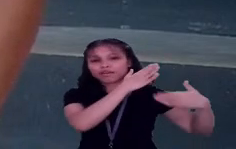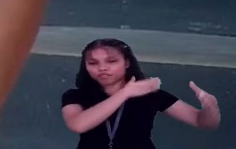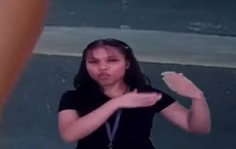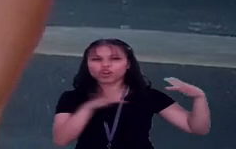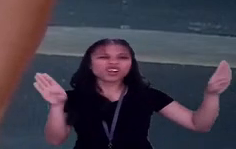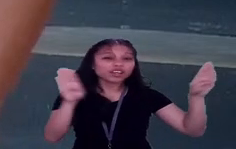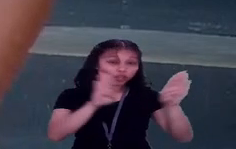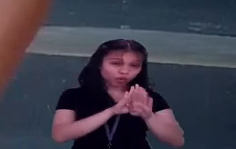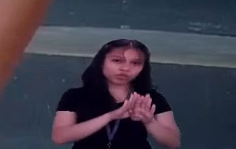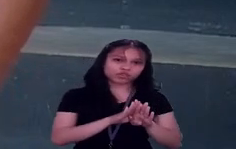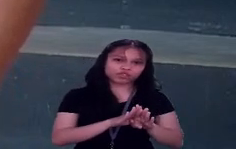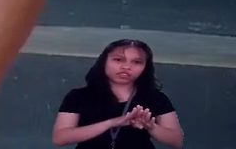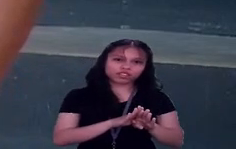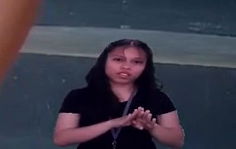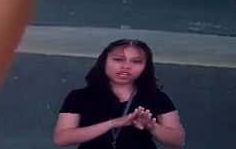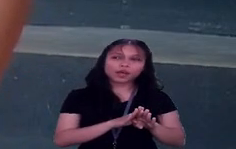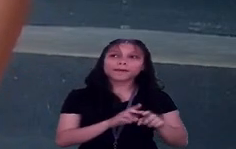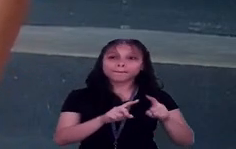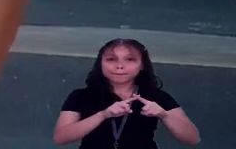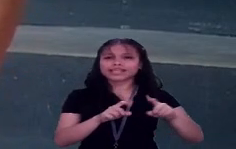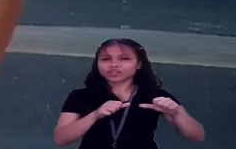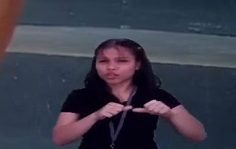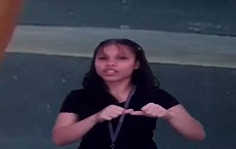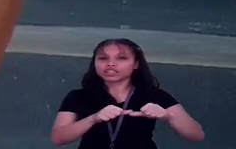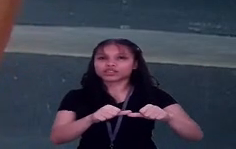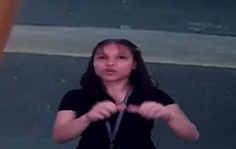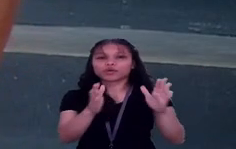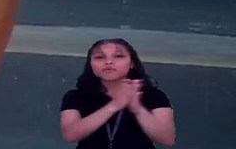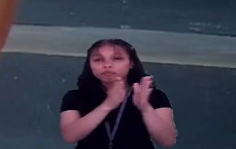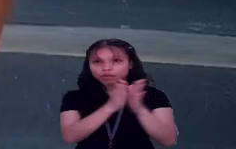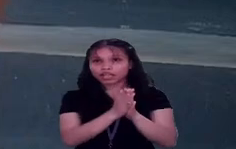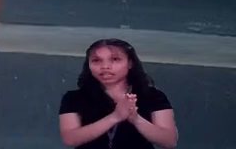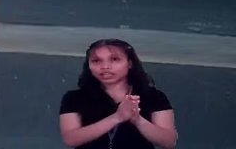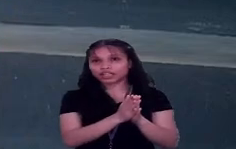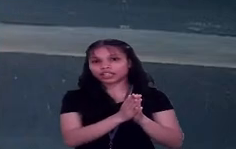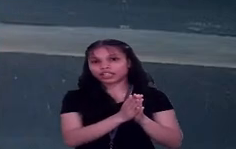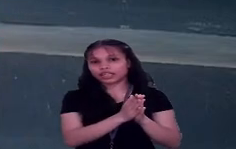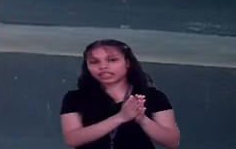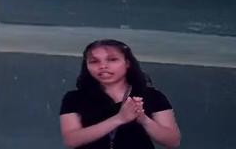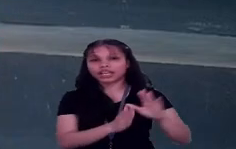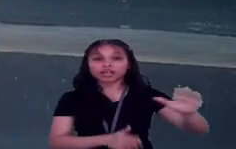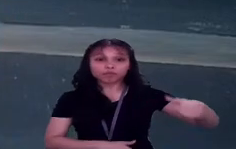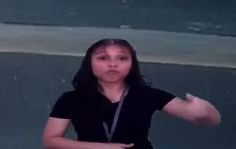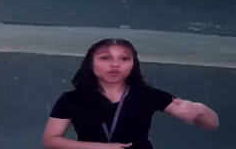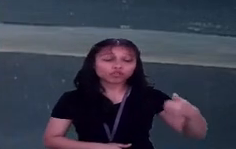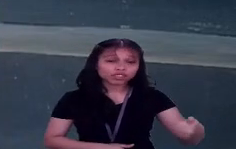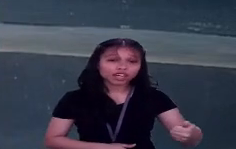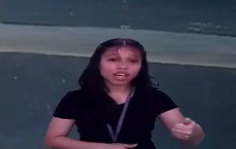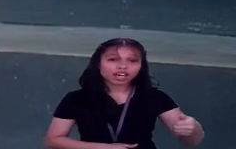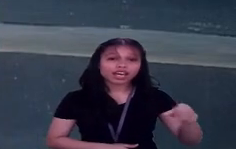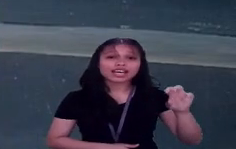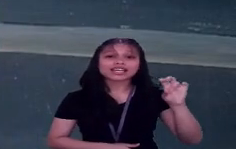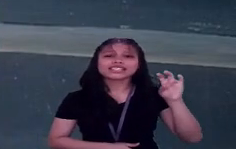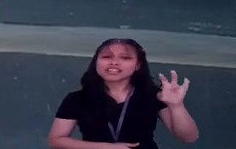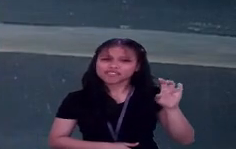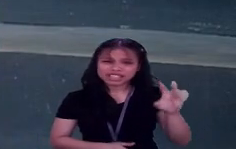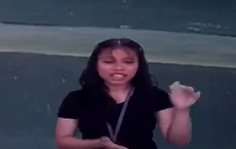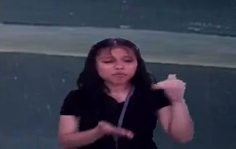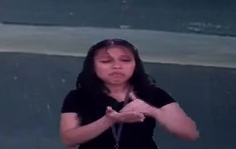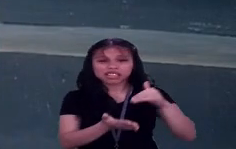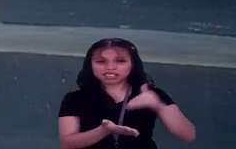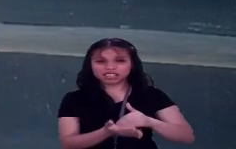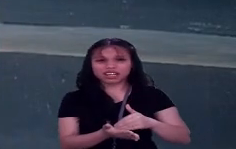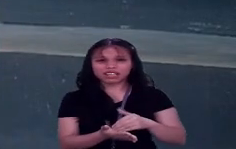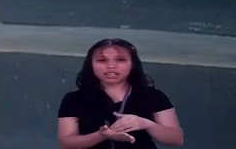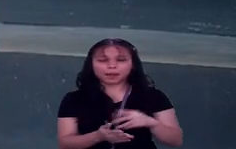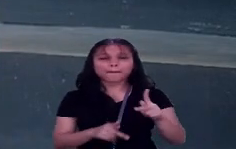And still, the Lord pray more laborers in Cambodia, because in Cambodia, there is still 17 million in population